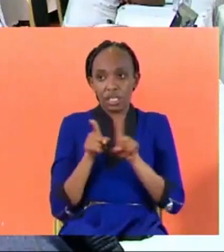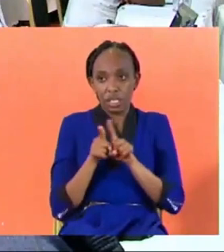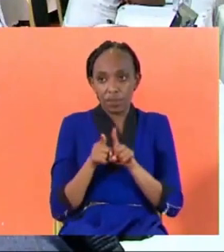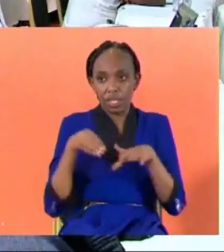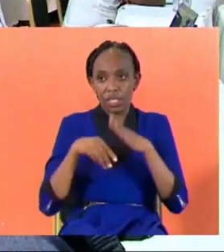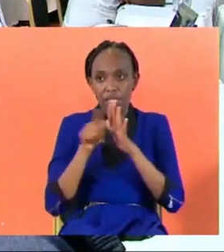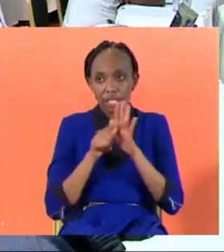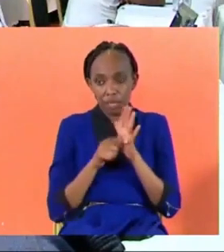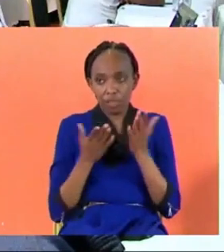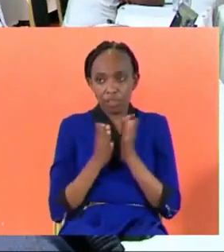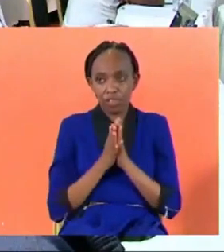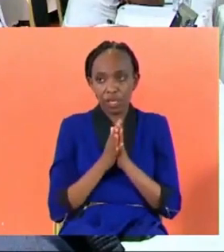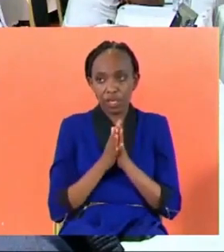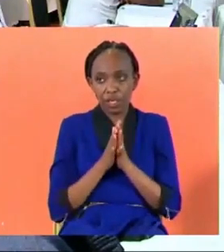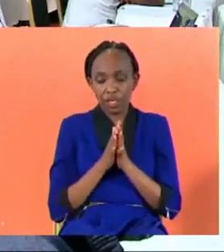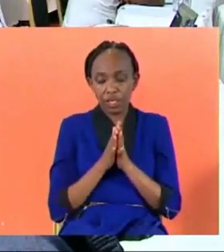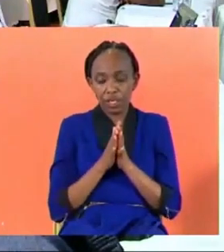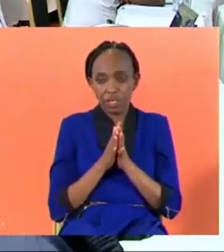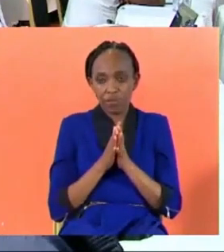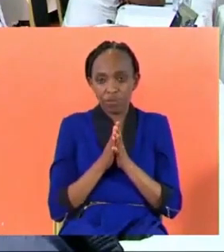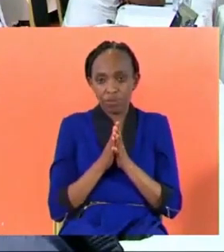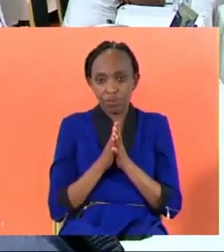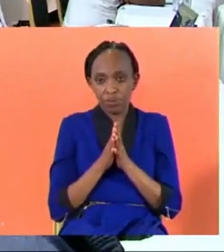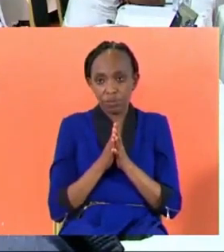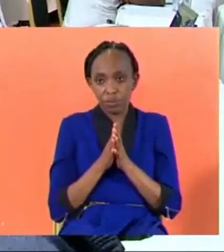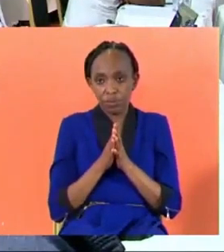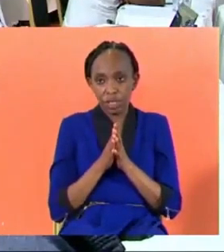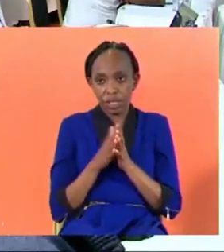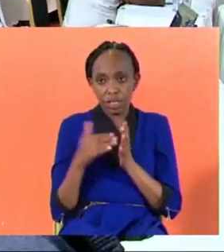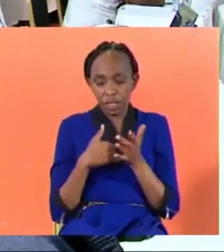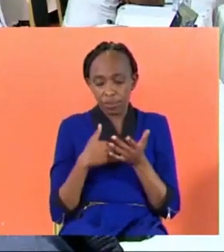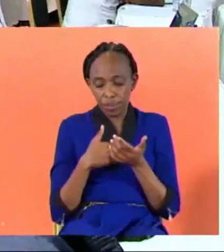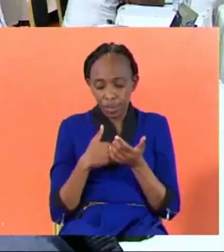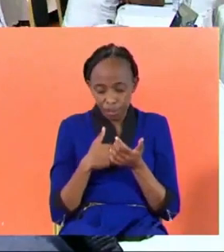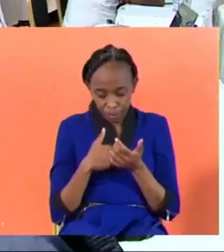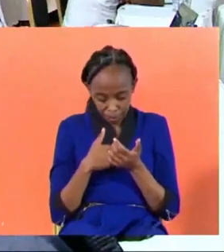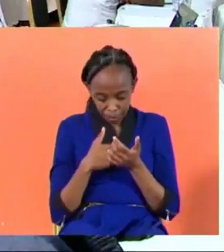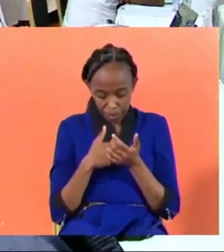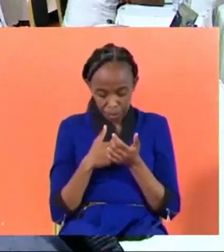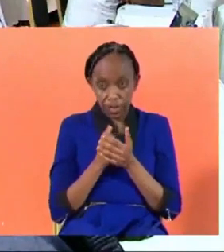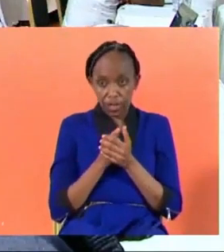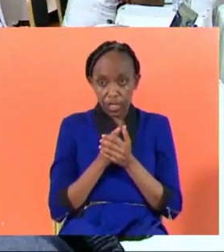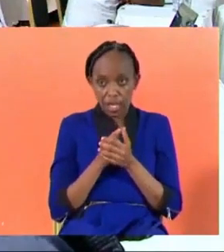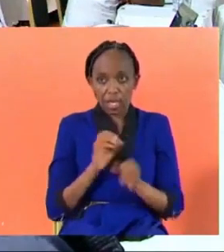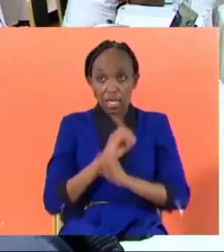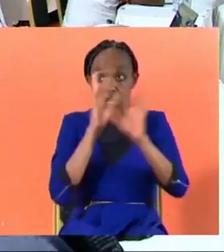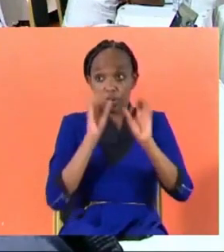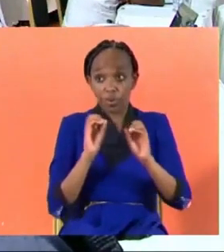the terms and conditions linked to this debt. It's been quite an opaque picture here.